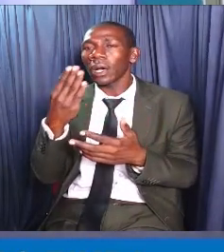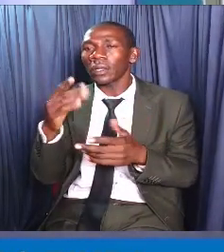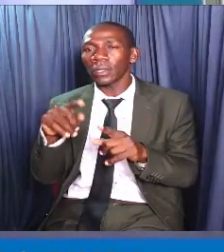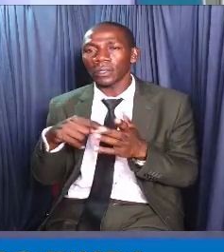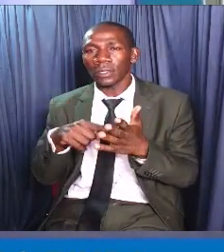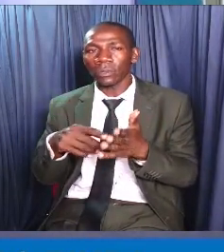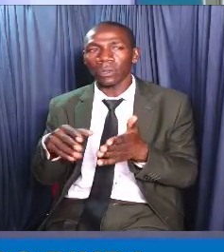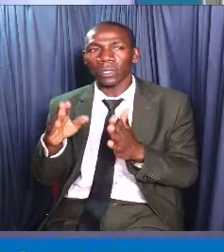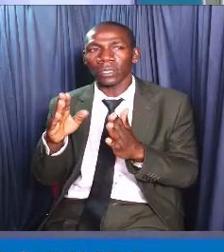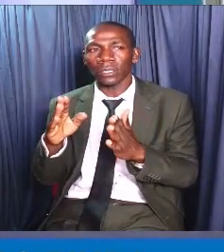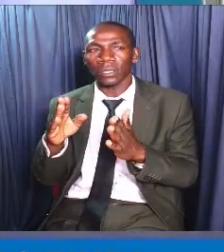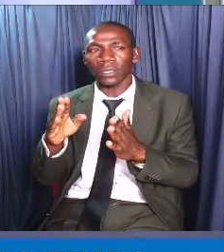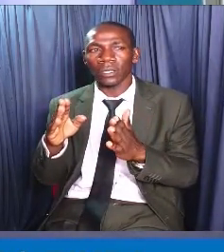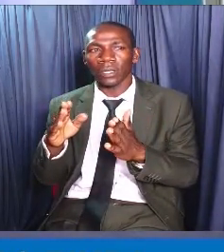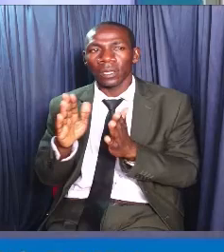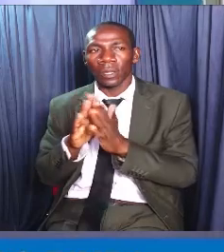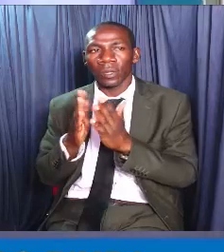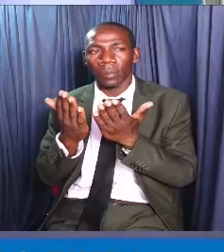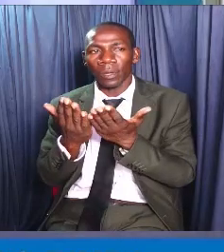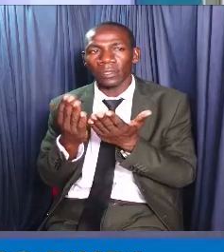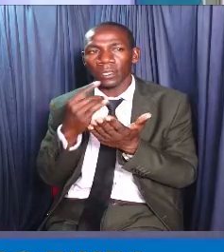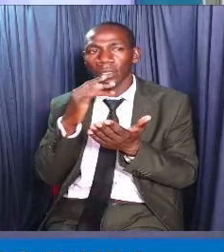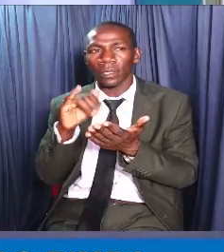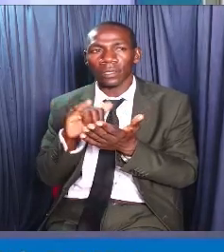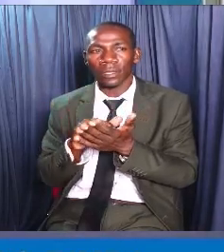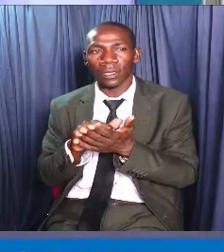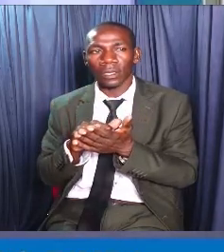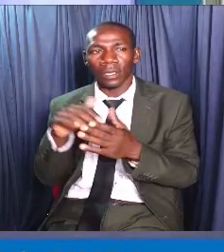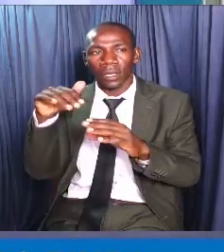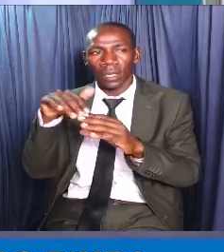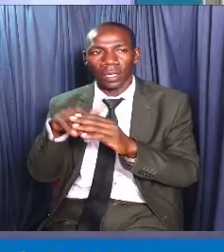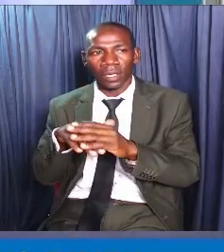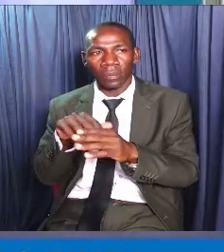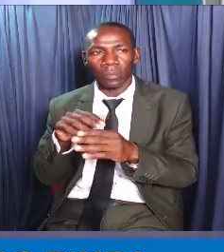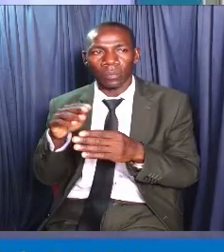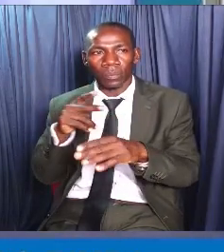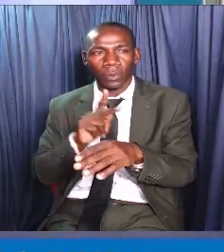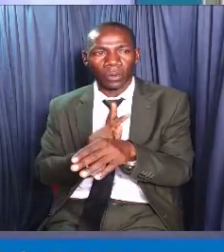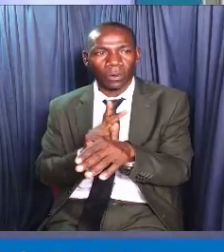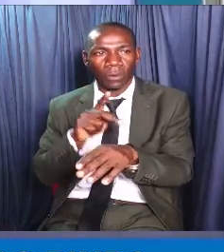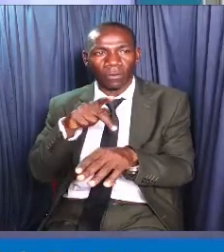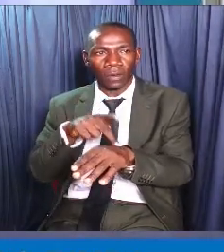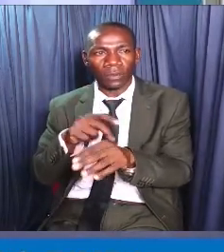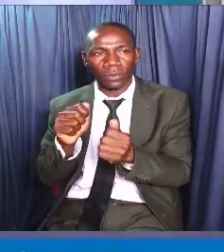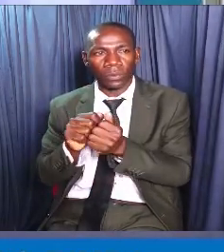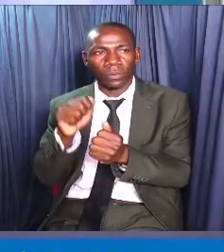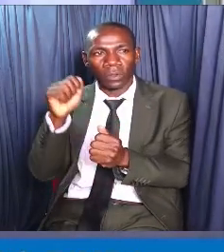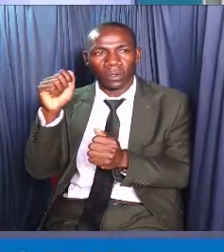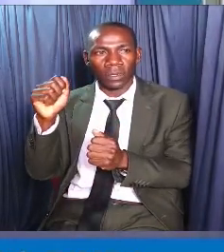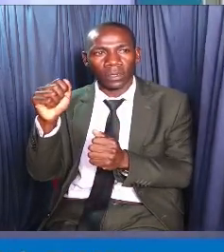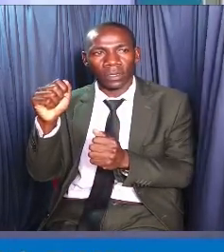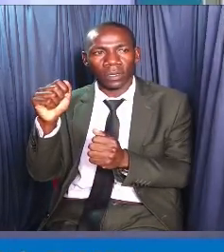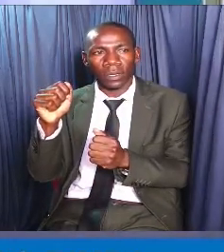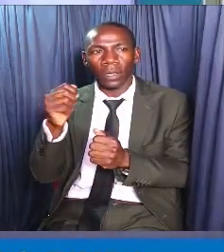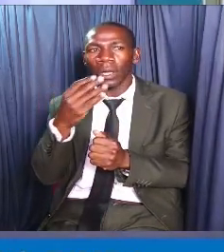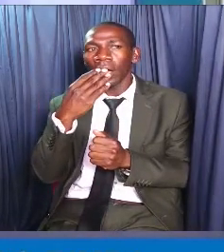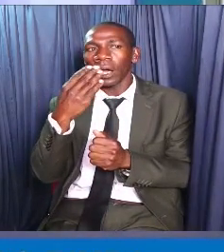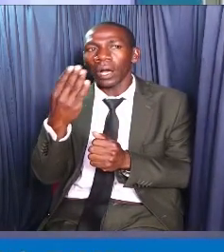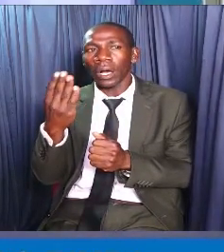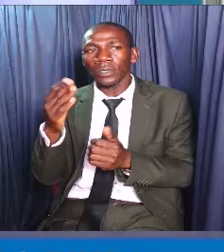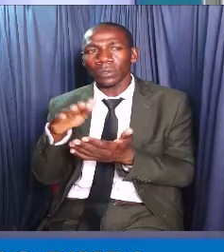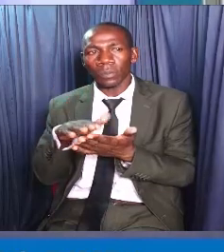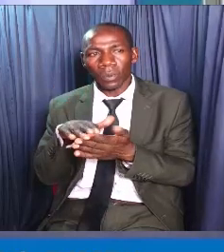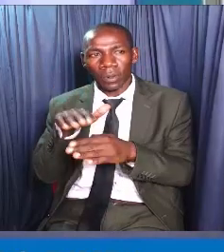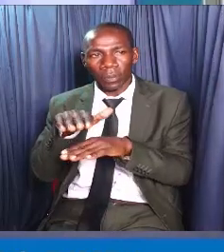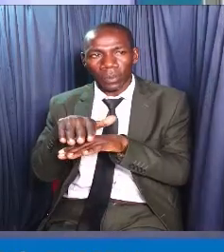not answered this way. Biblia inasema. The Bible says. Katika Mithali. In Proverbs. 15. 15. Jawabu la upole. A